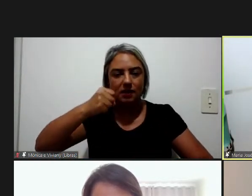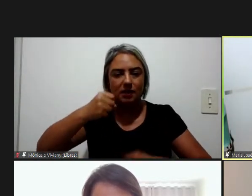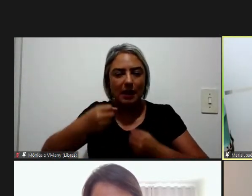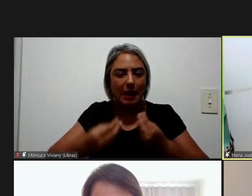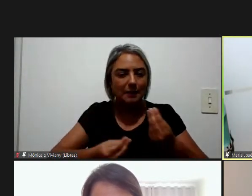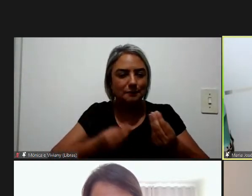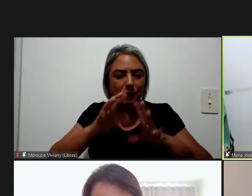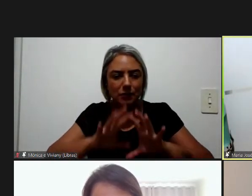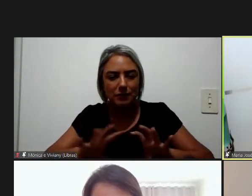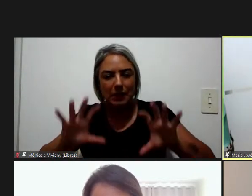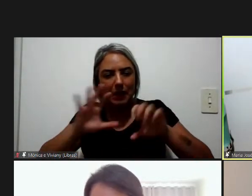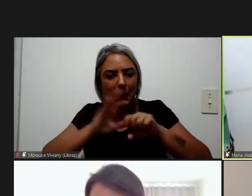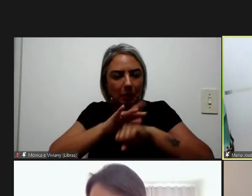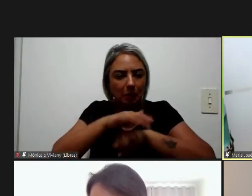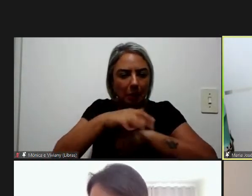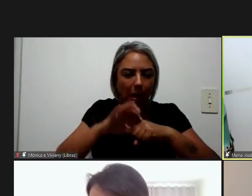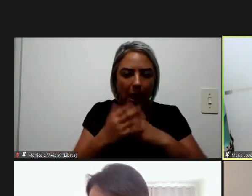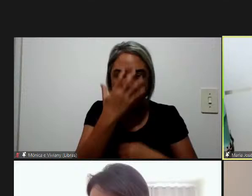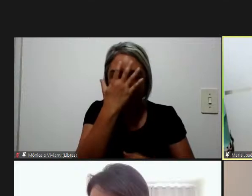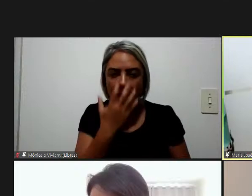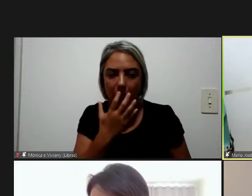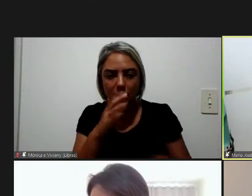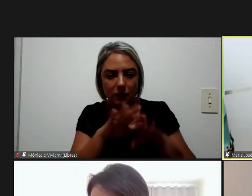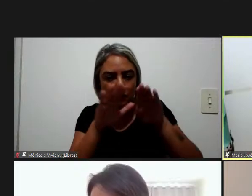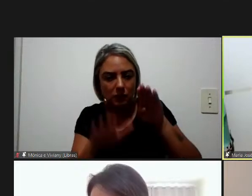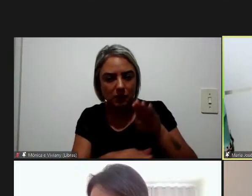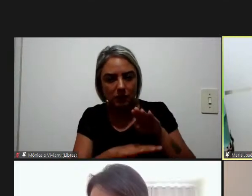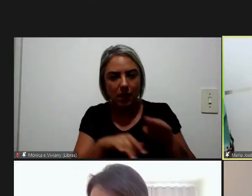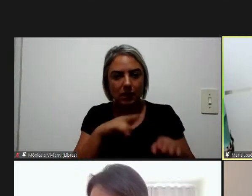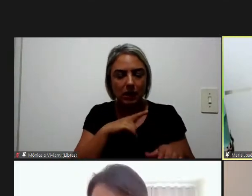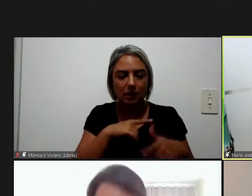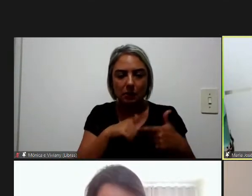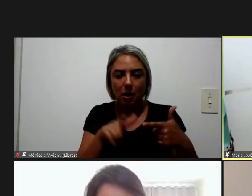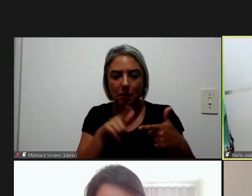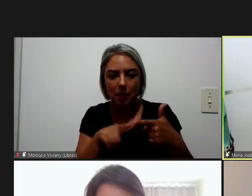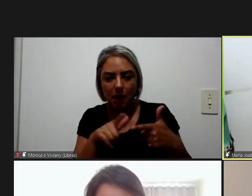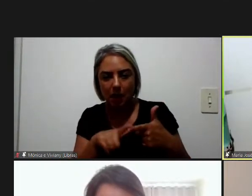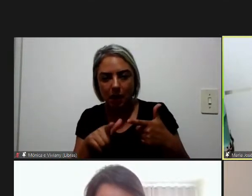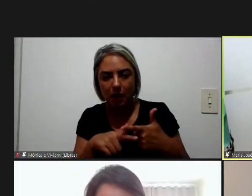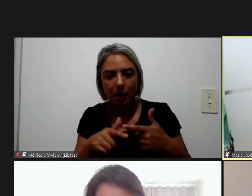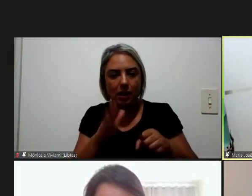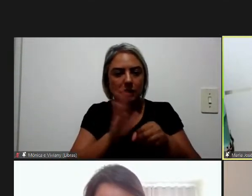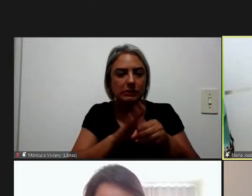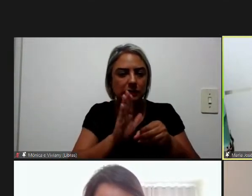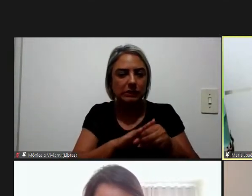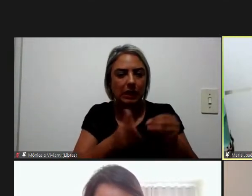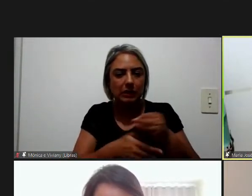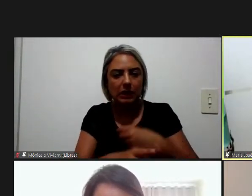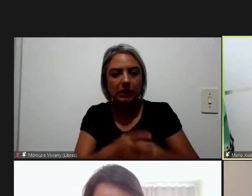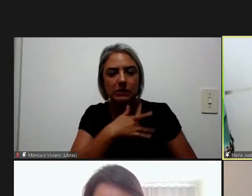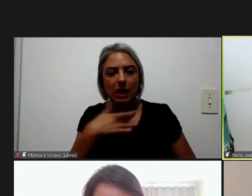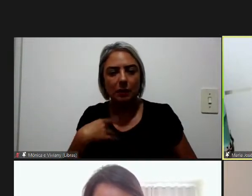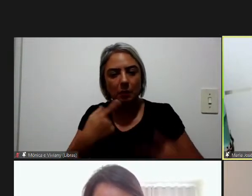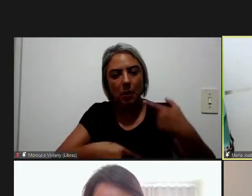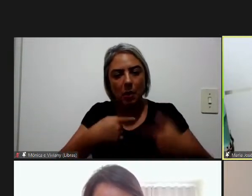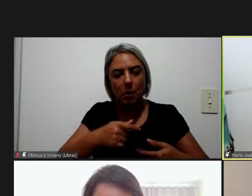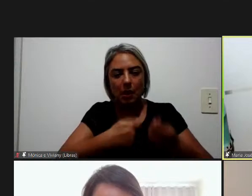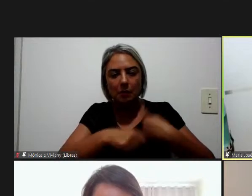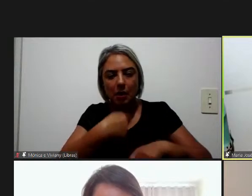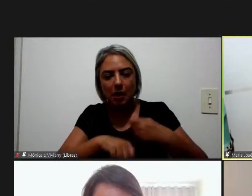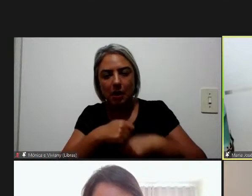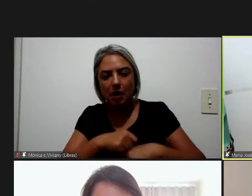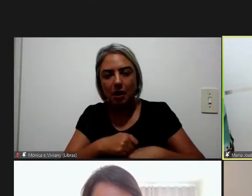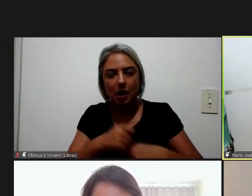big, the situation of the pandemics makes everything more severe, and now we have sanitary crisis, political